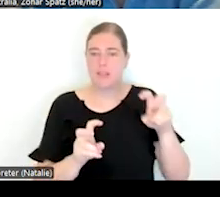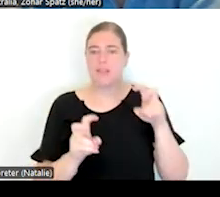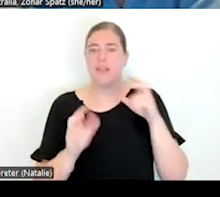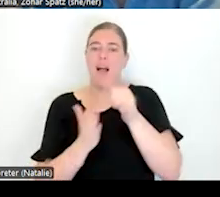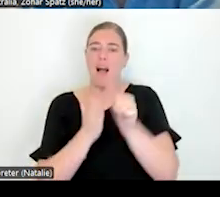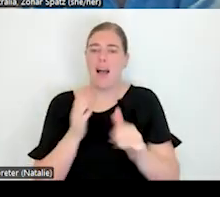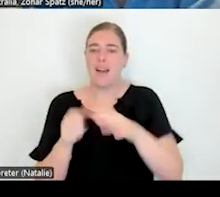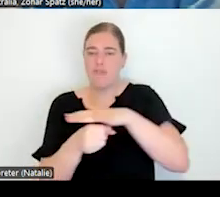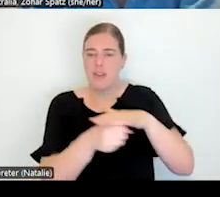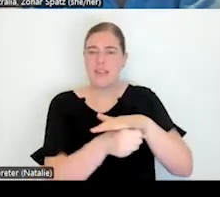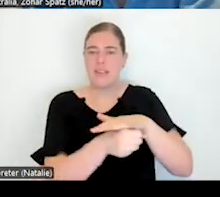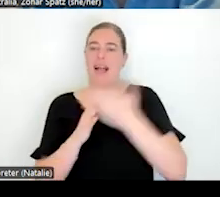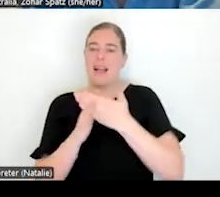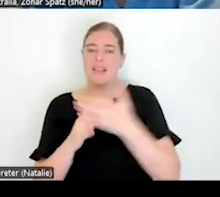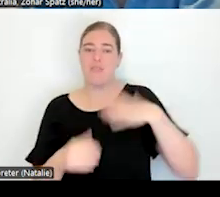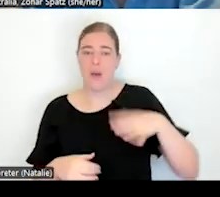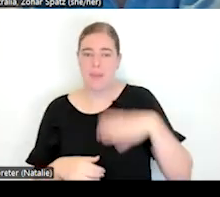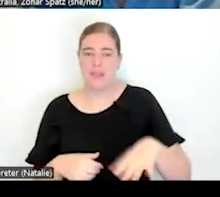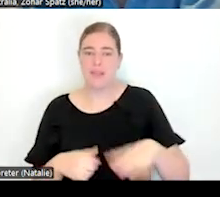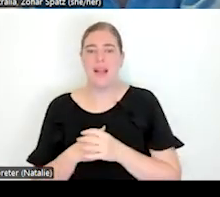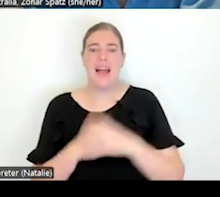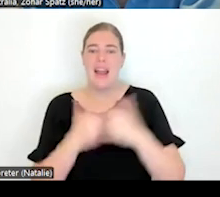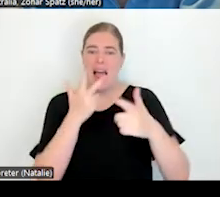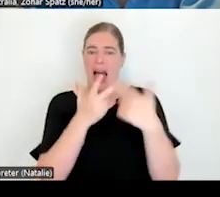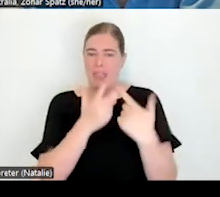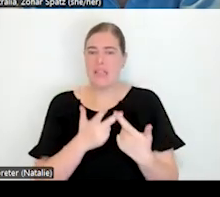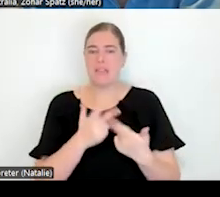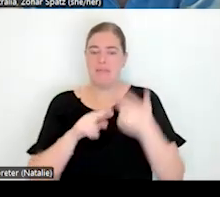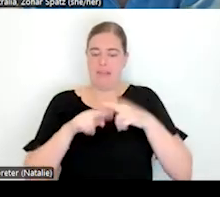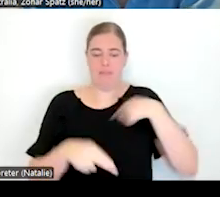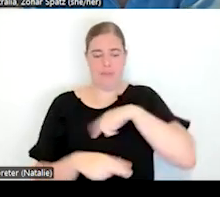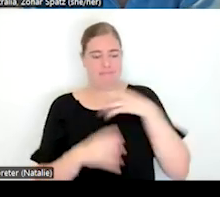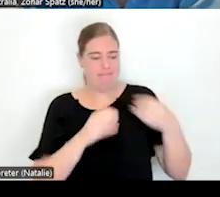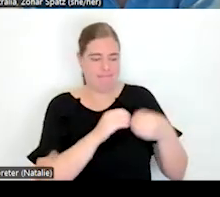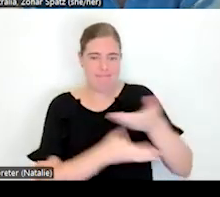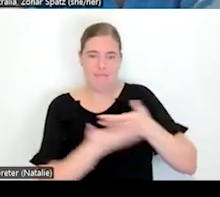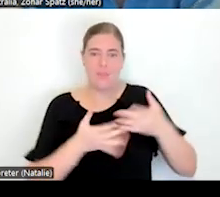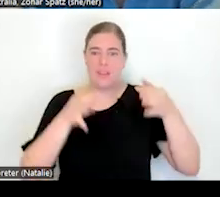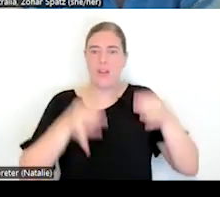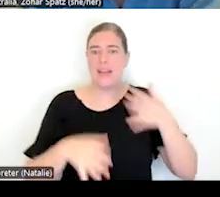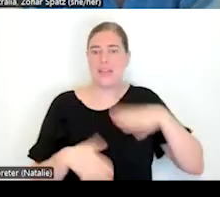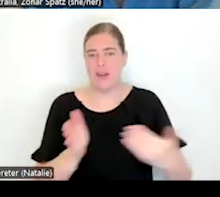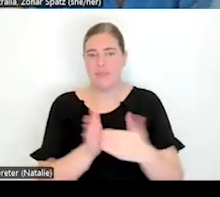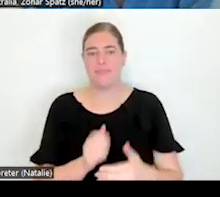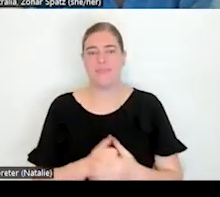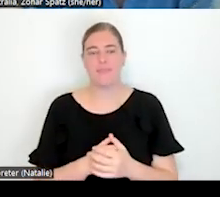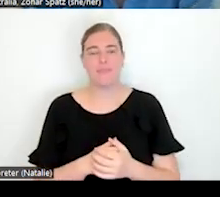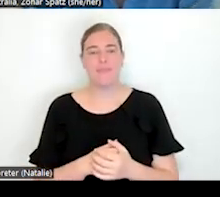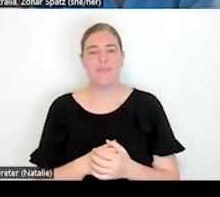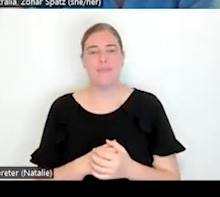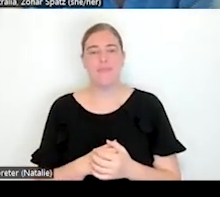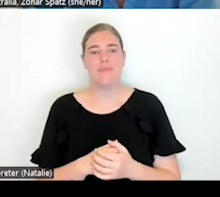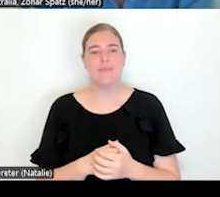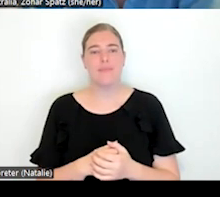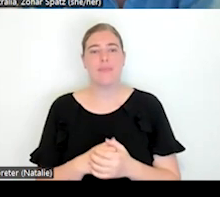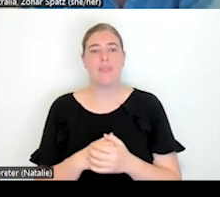further resources as informed by the sector and community consultation. There are 4 phases to